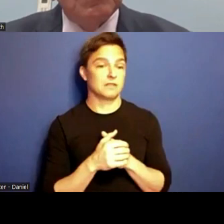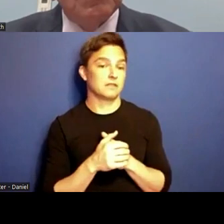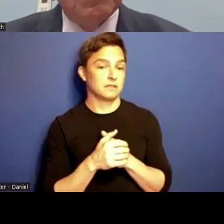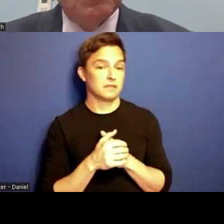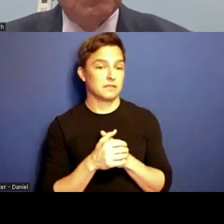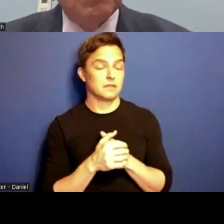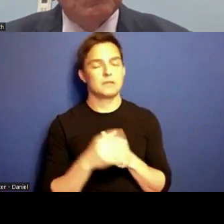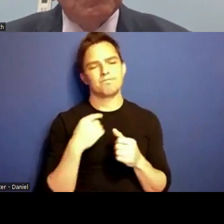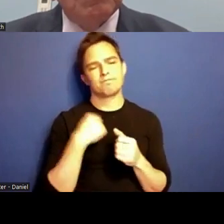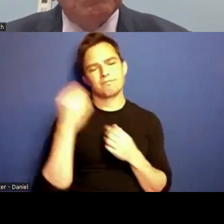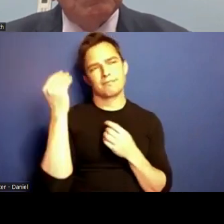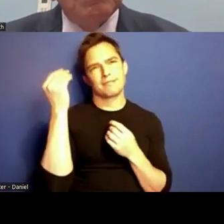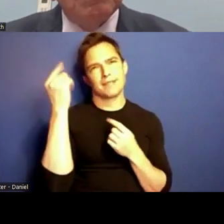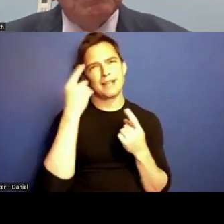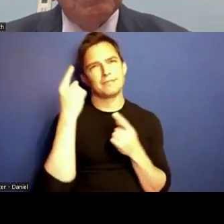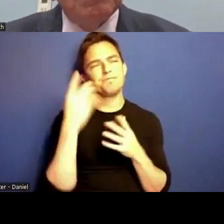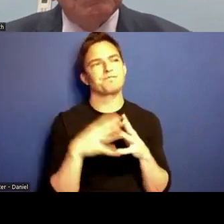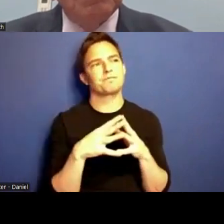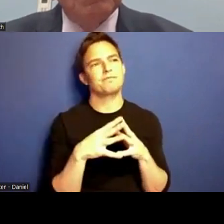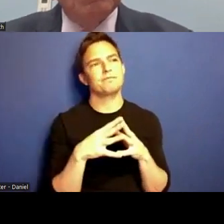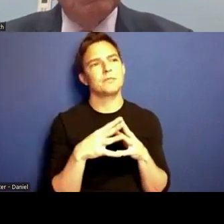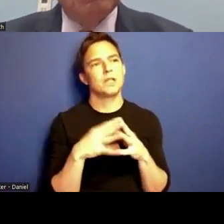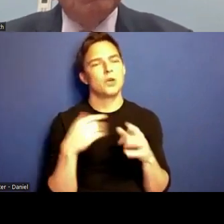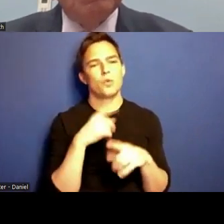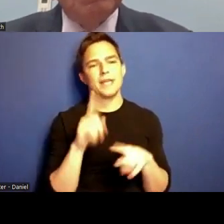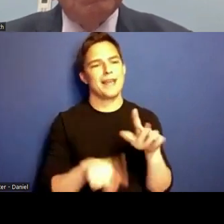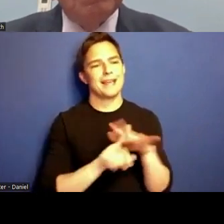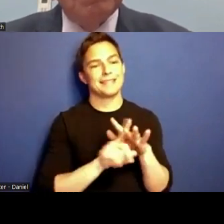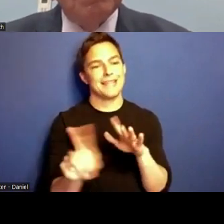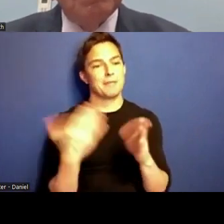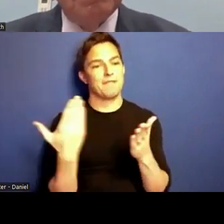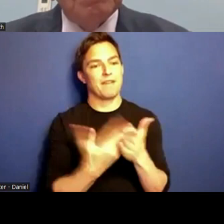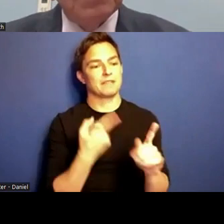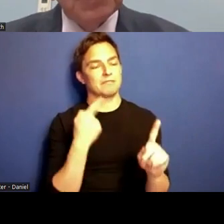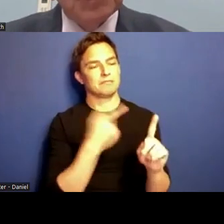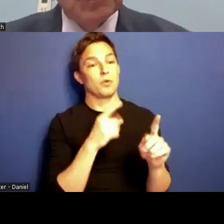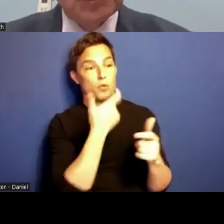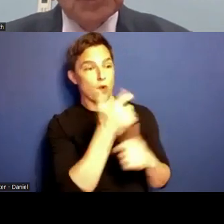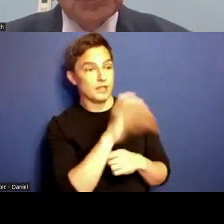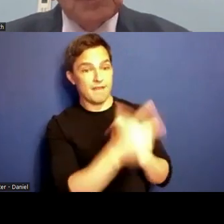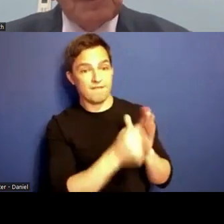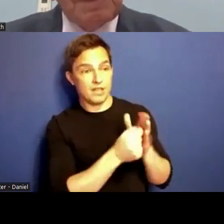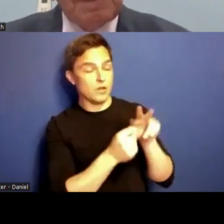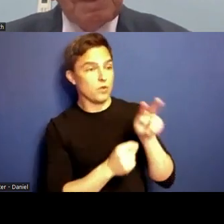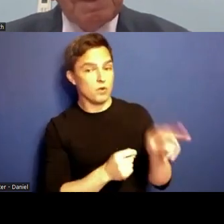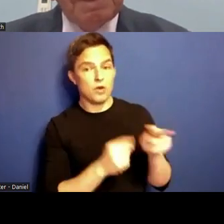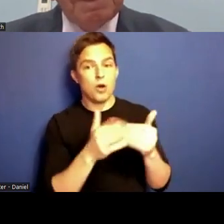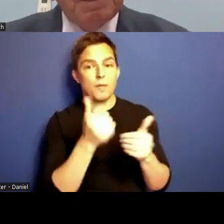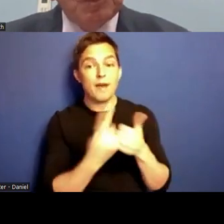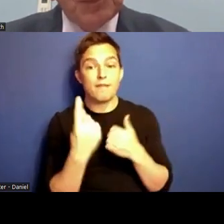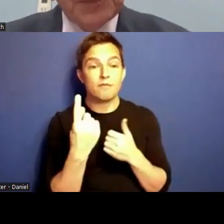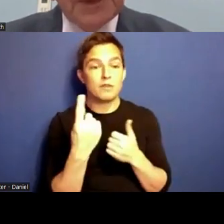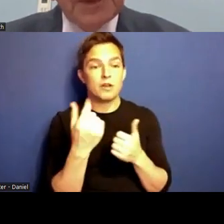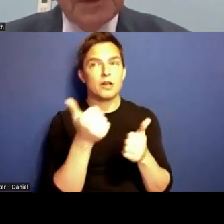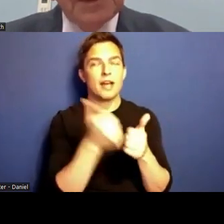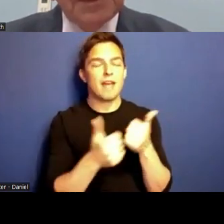And I think we can't escape the fact that when we watch that video, right, almost every word that